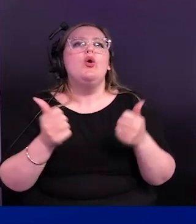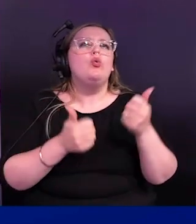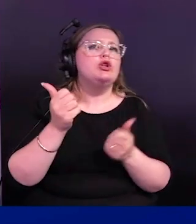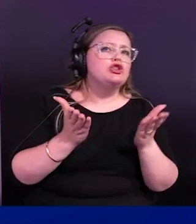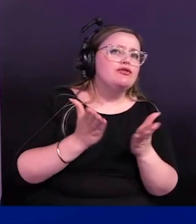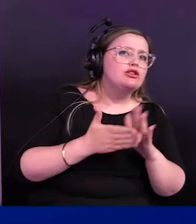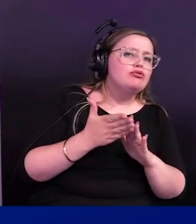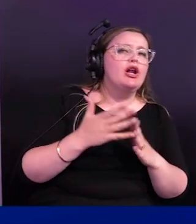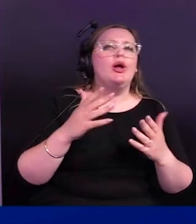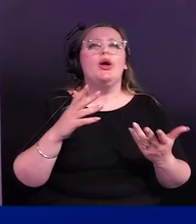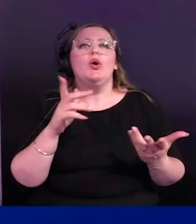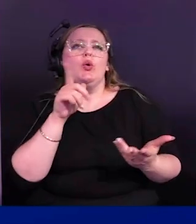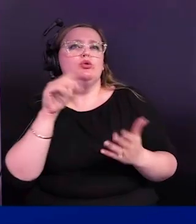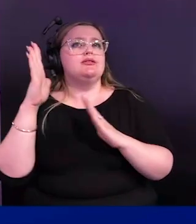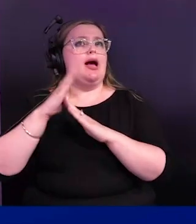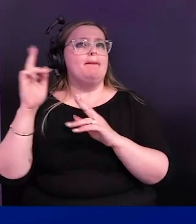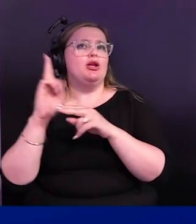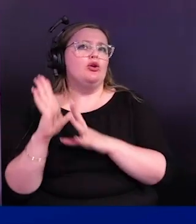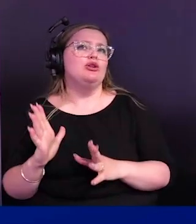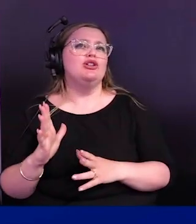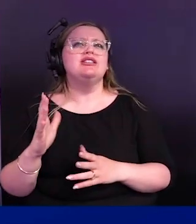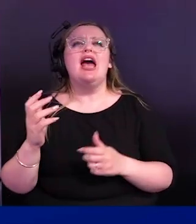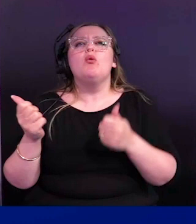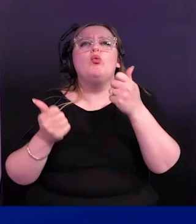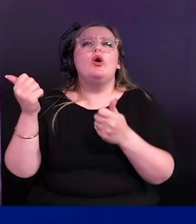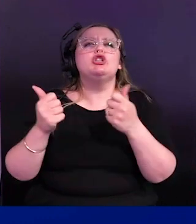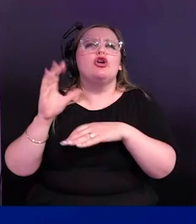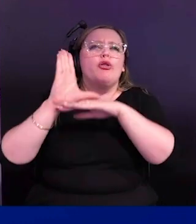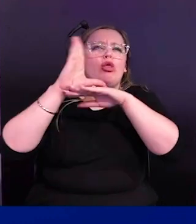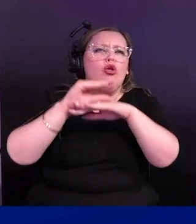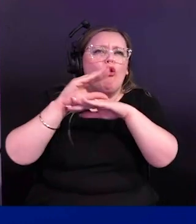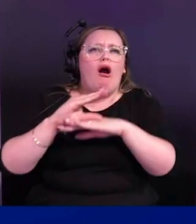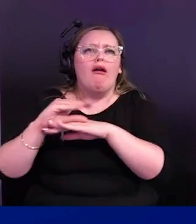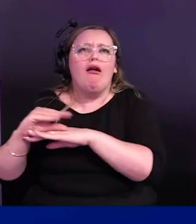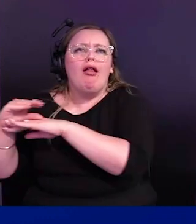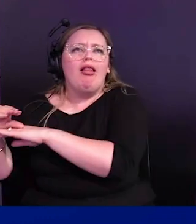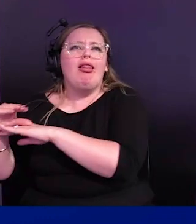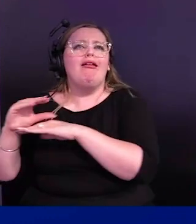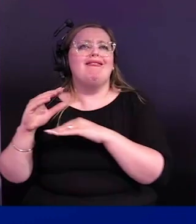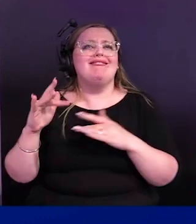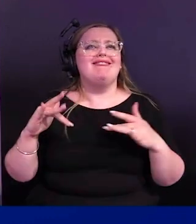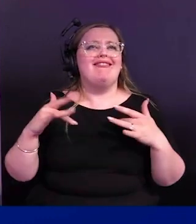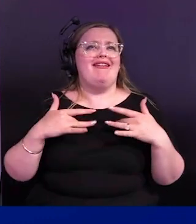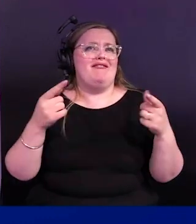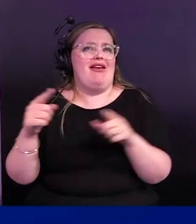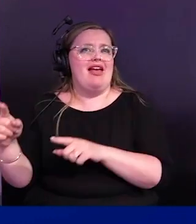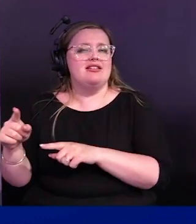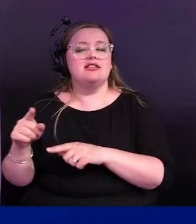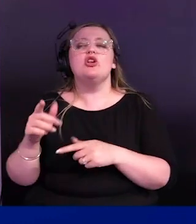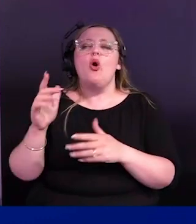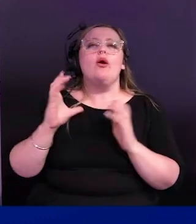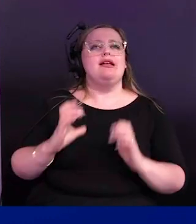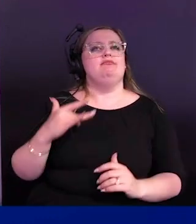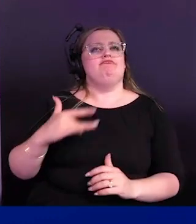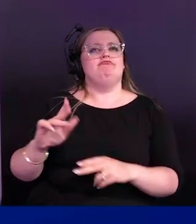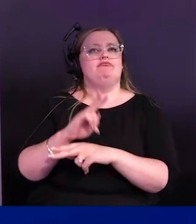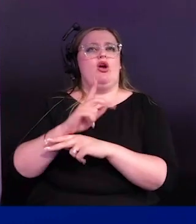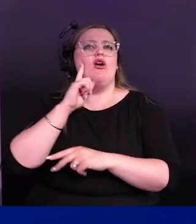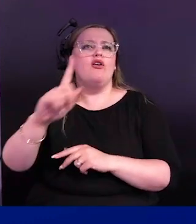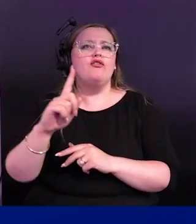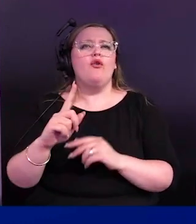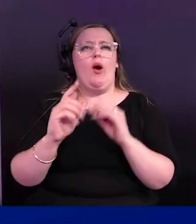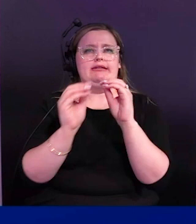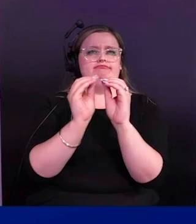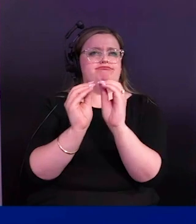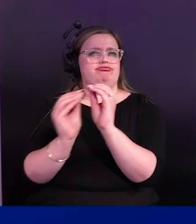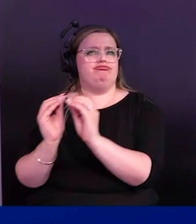one we get asked a lot, what are my most throttled events? So this is something a lot of customers use to be able to debug their applications if they're being throttled